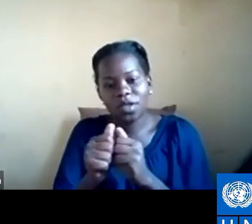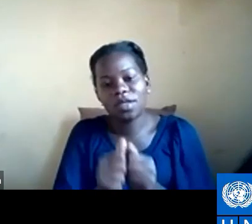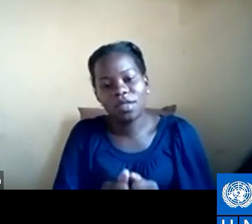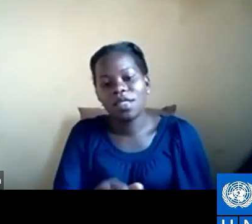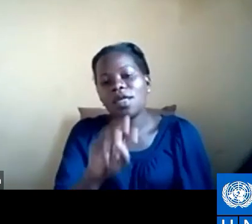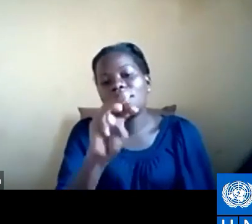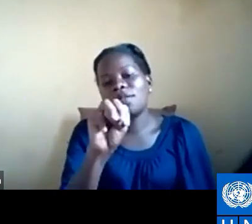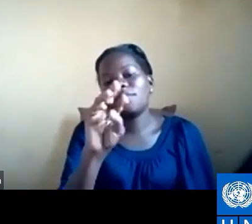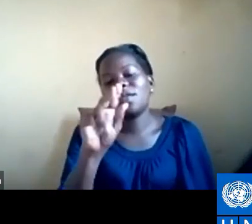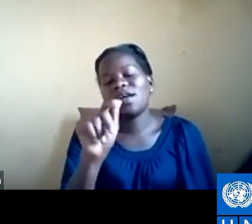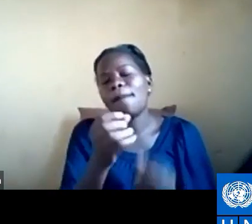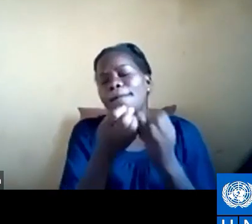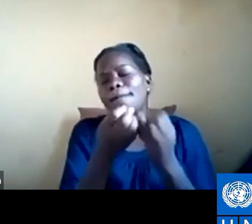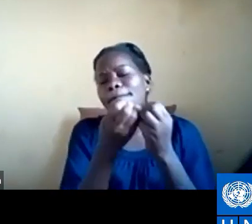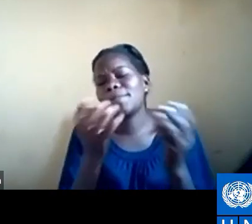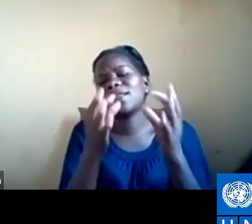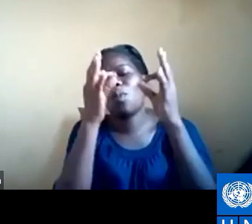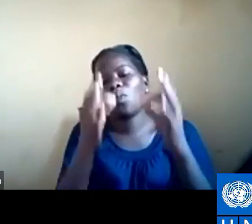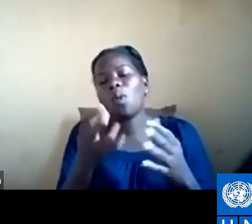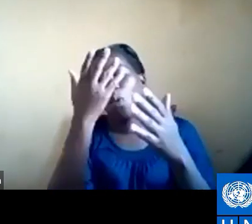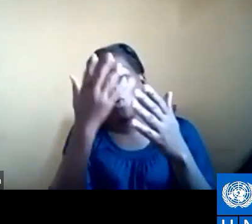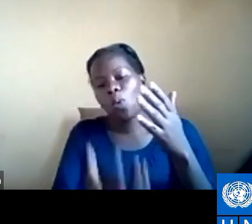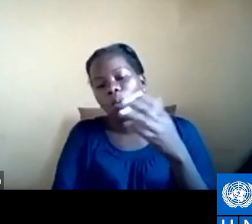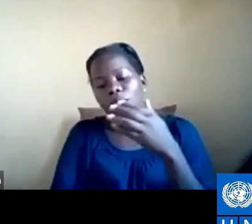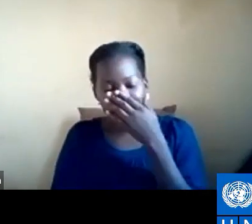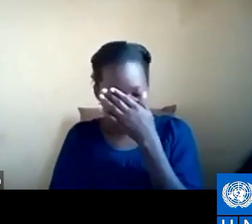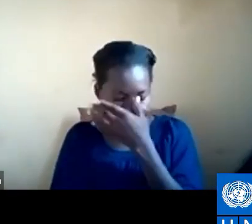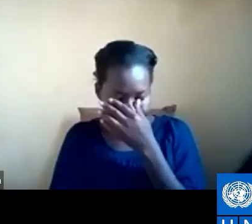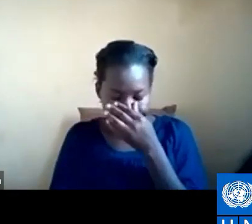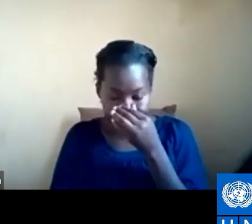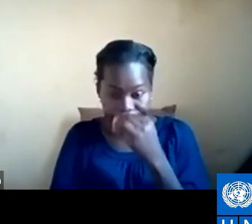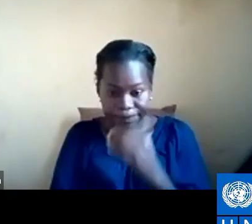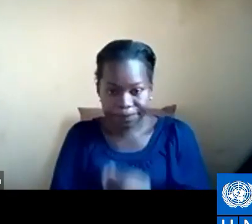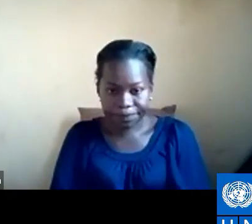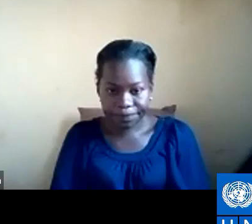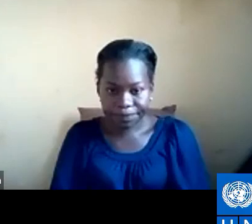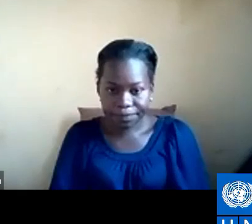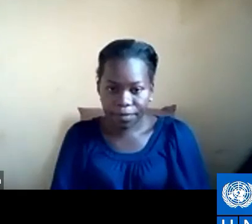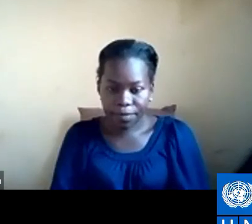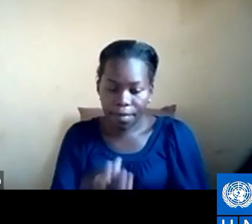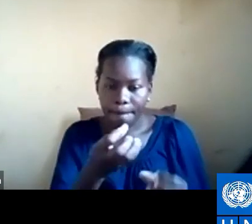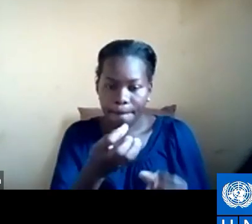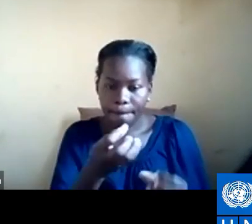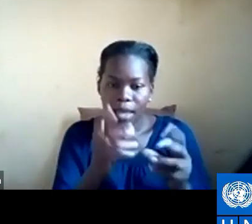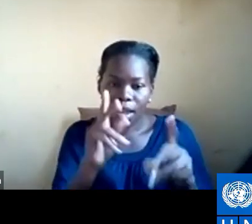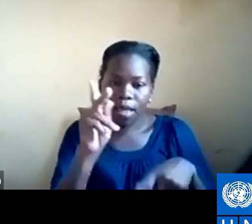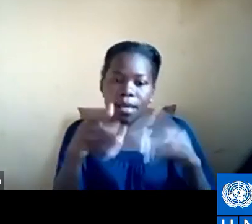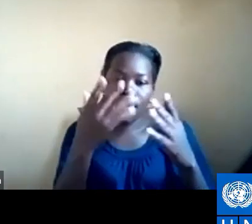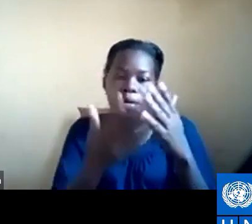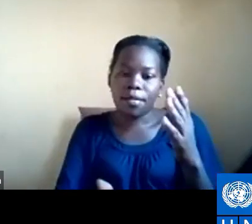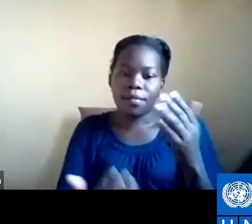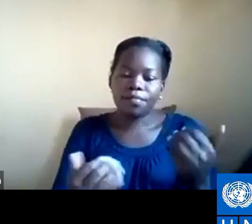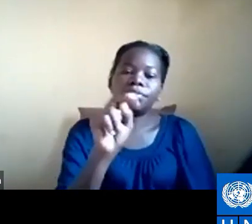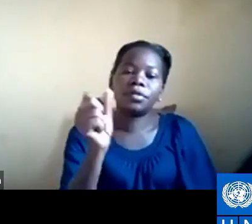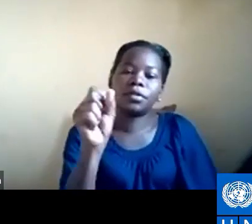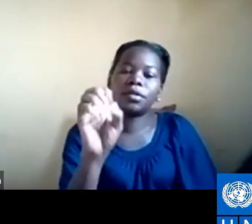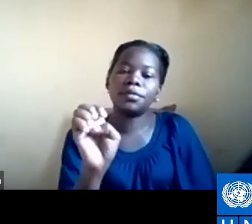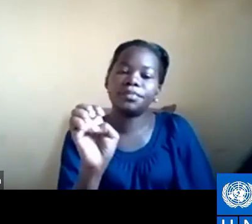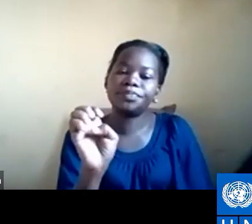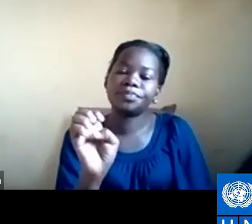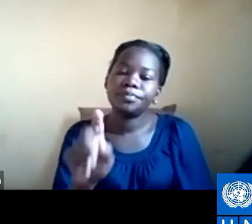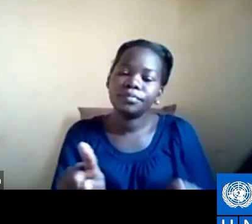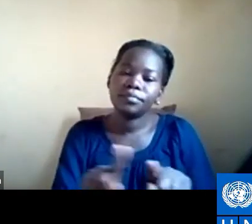on and on and on. The whole team has been really very helpful. So on behalf of the NASE team and on behalf of the UNDP